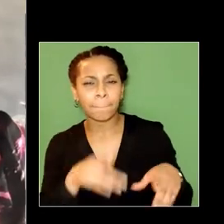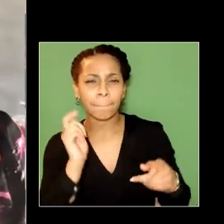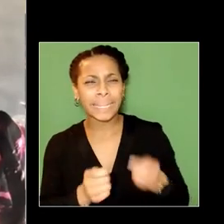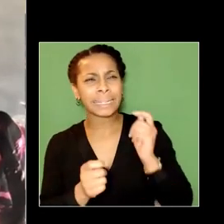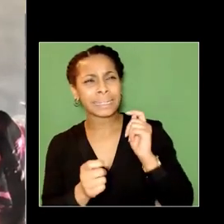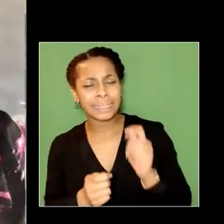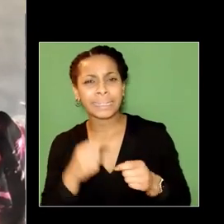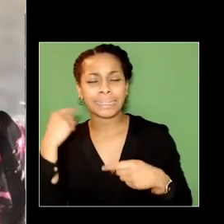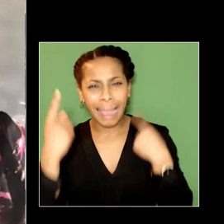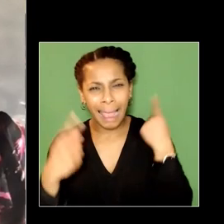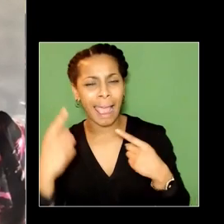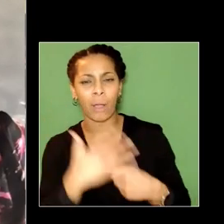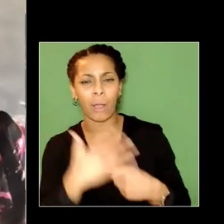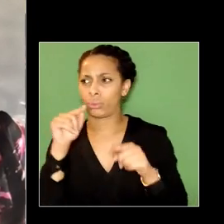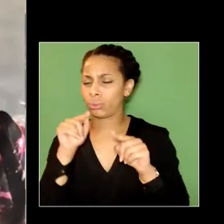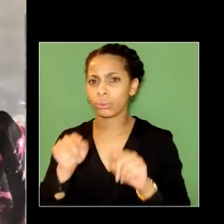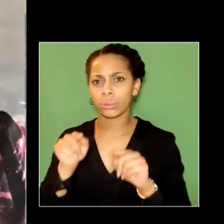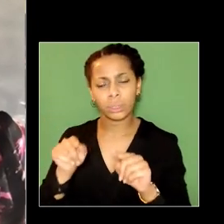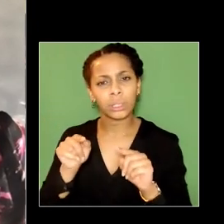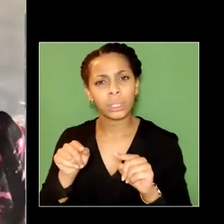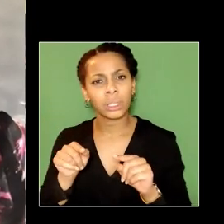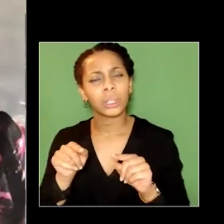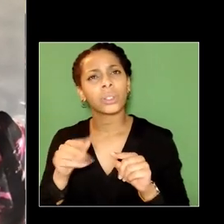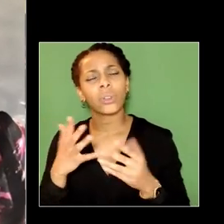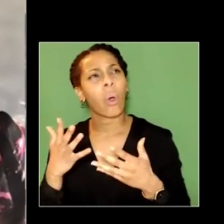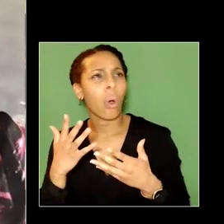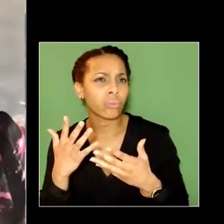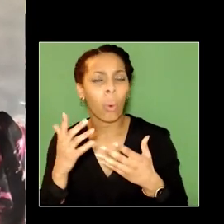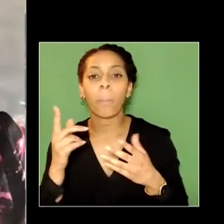musical structure, or as I'm listening to something.